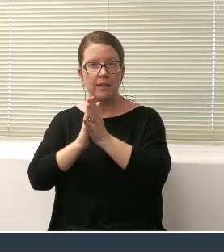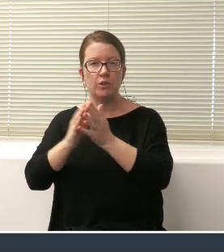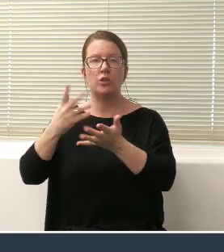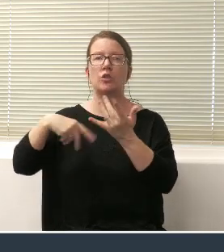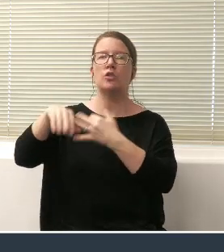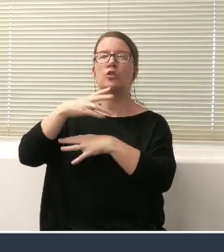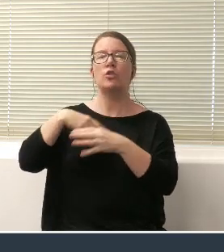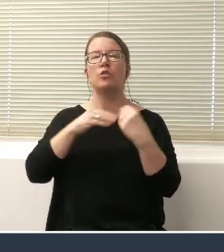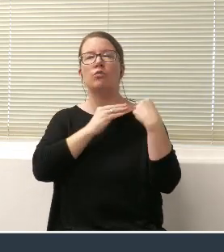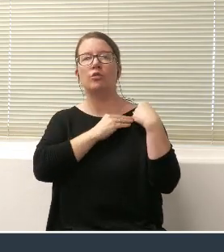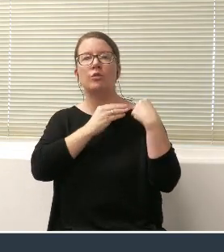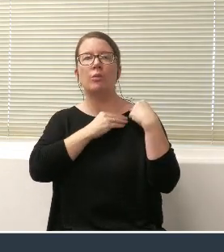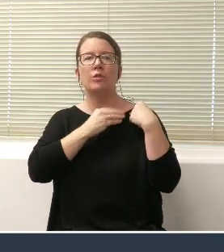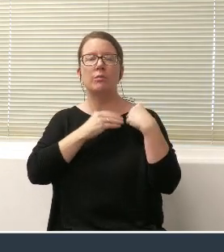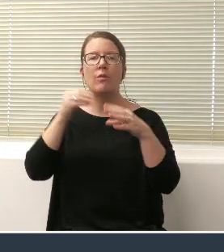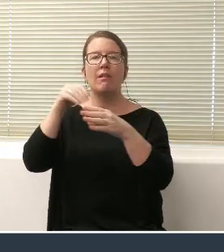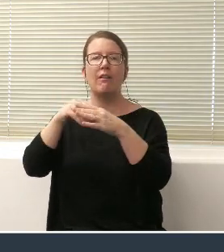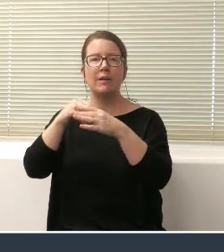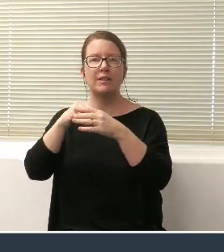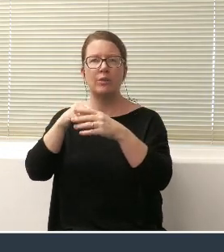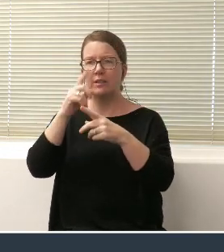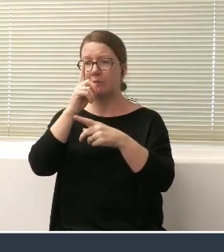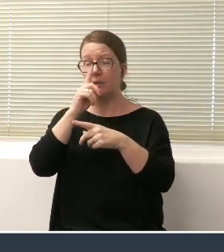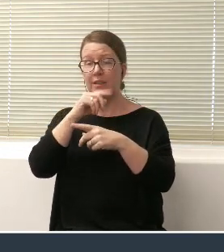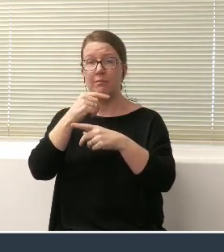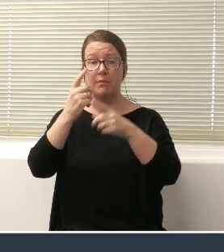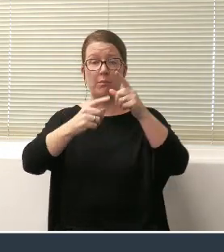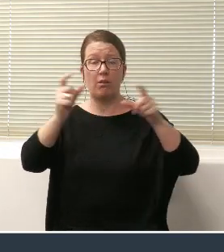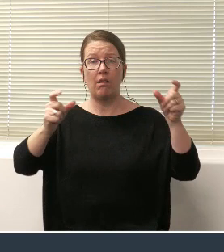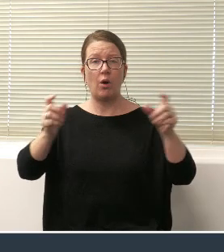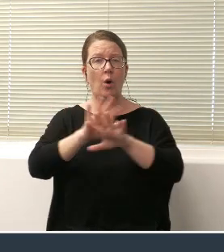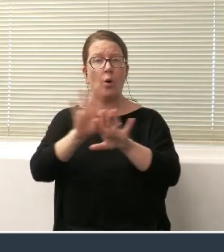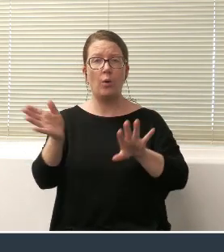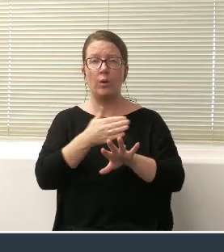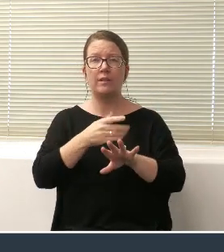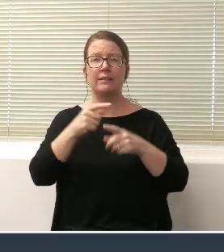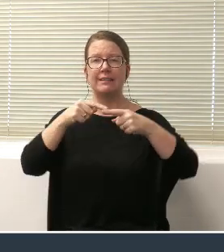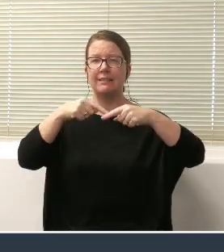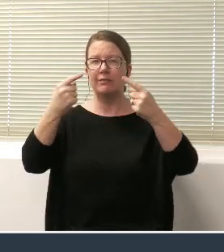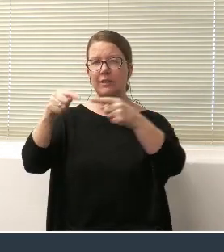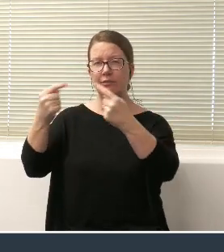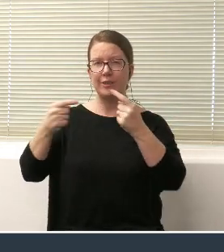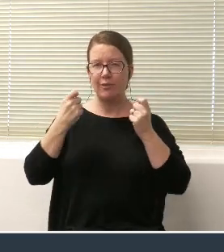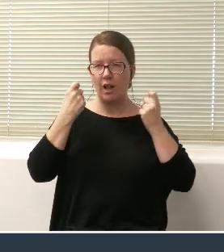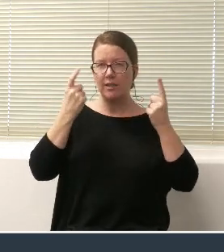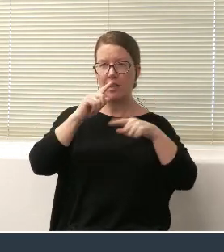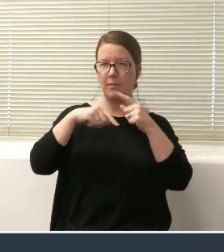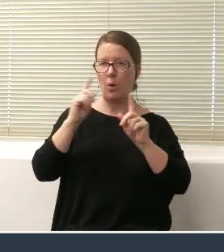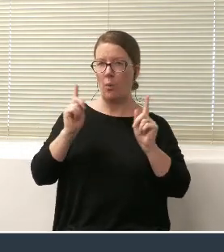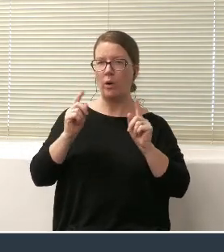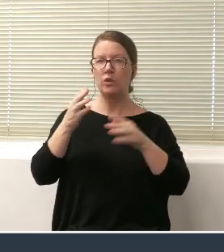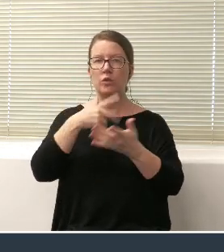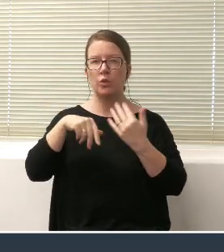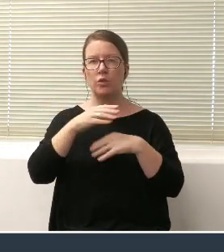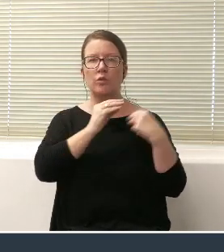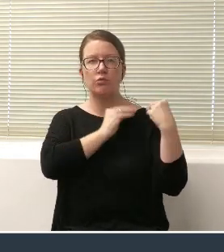means to different people as well. So that would certainly form part of the framework for the investment guidelines, or what it's allowed to do.